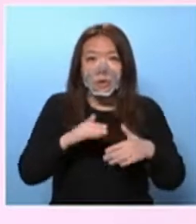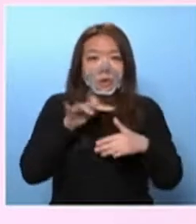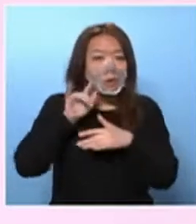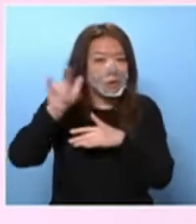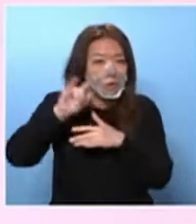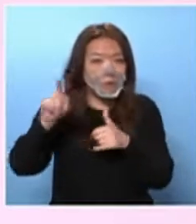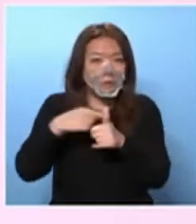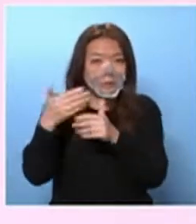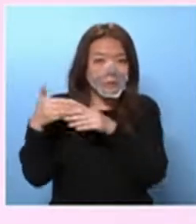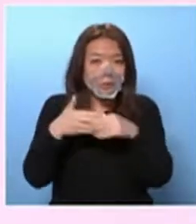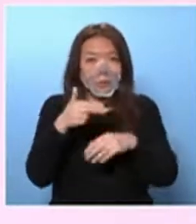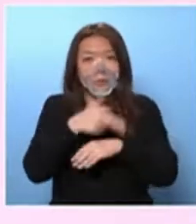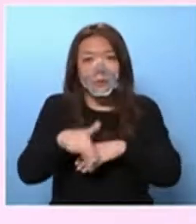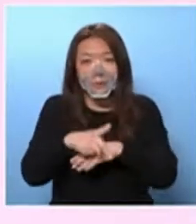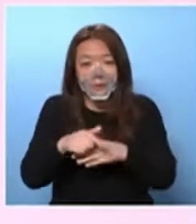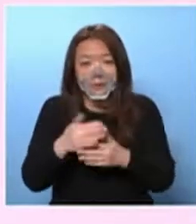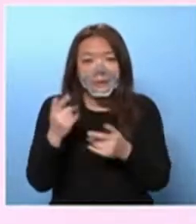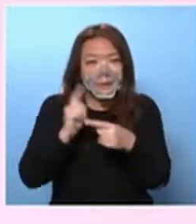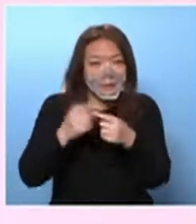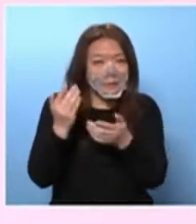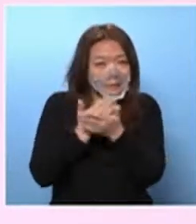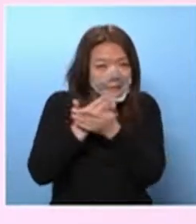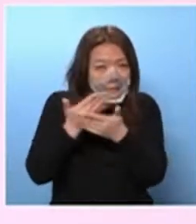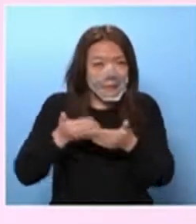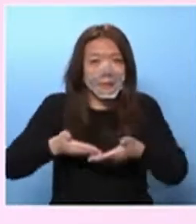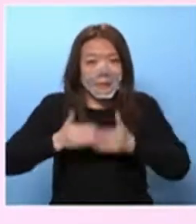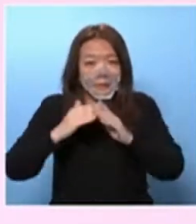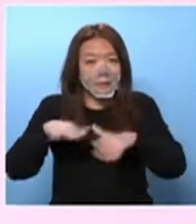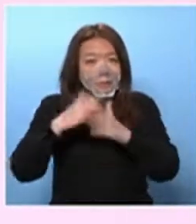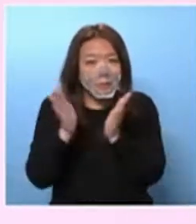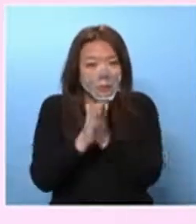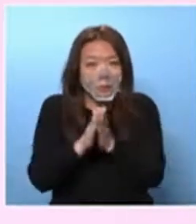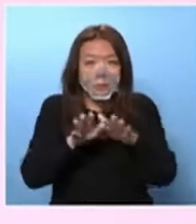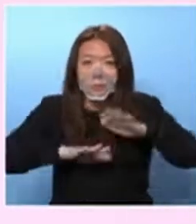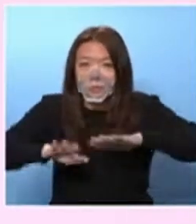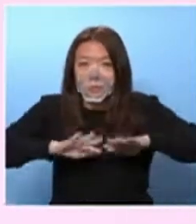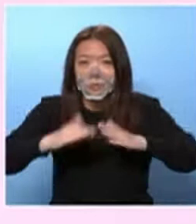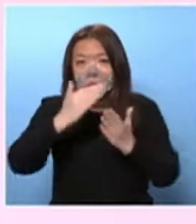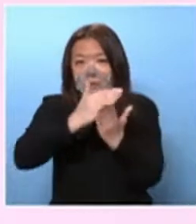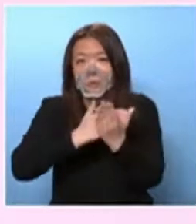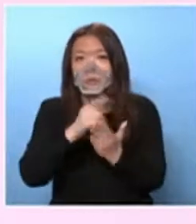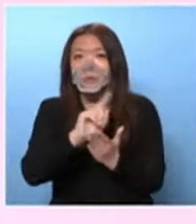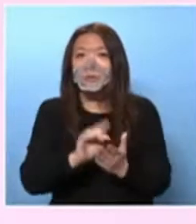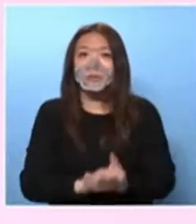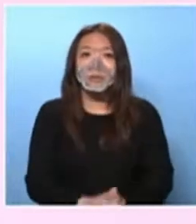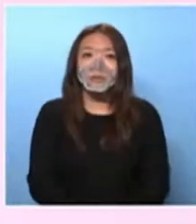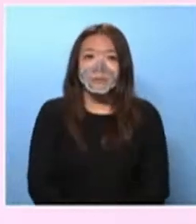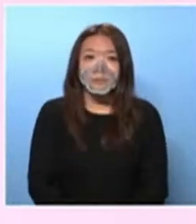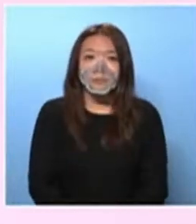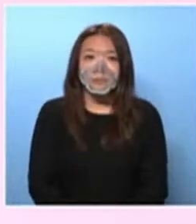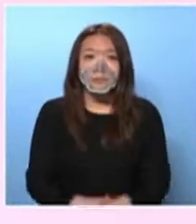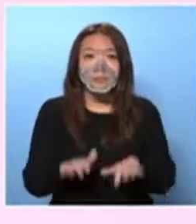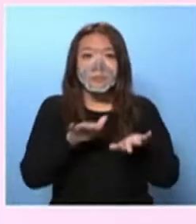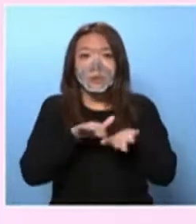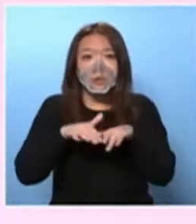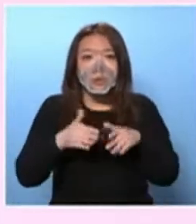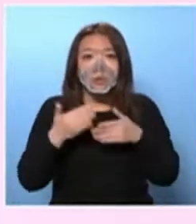pilot scheme with the existing facilities at the HKIA for the purpose of testing and establishing the full operational procedures.